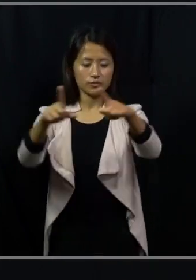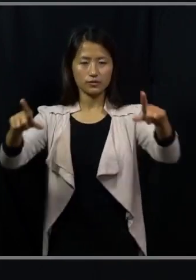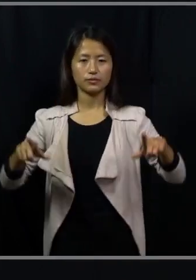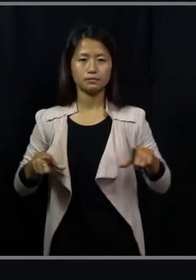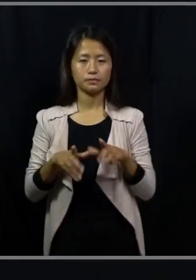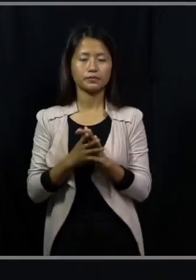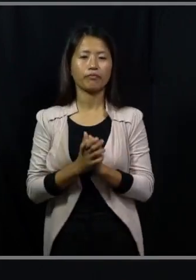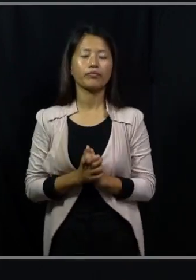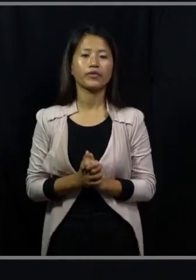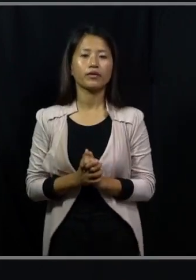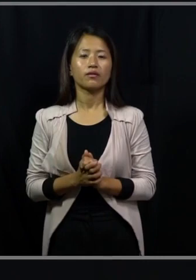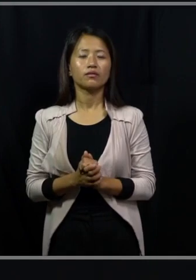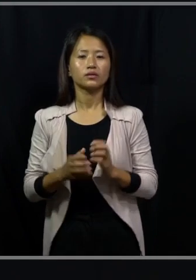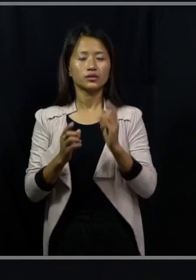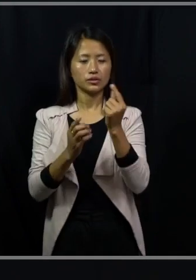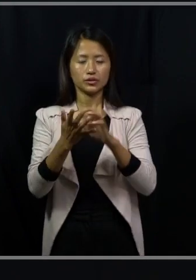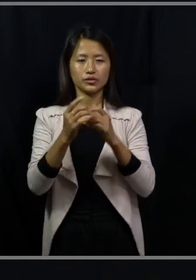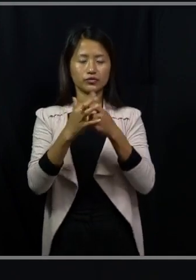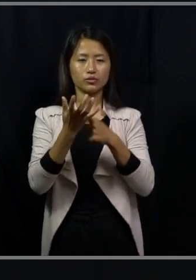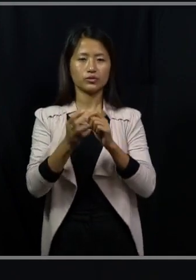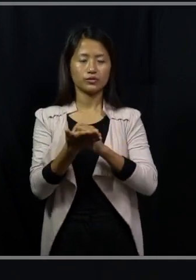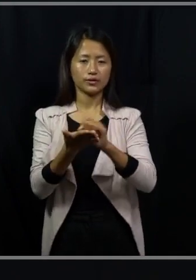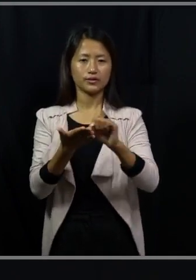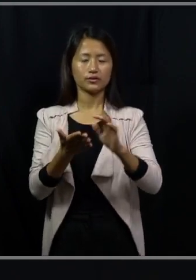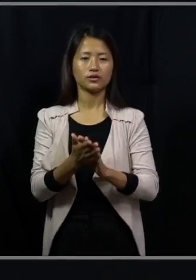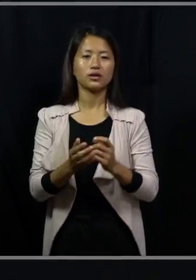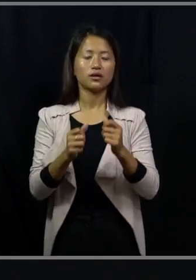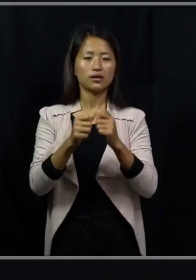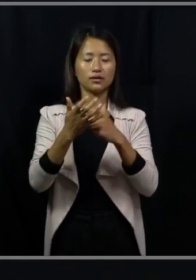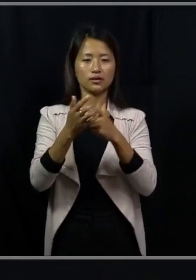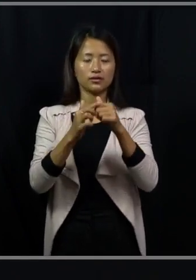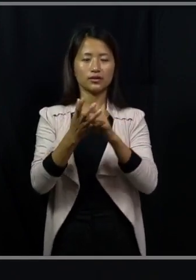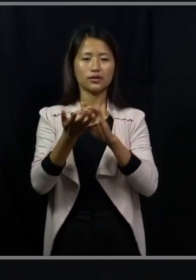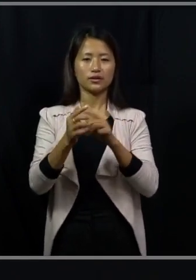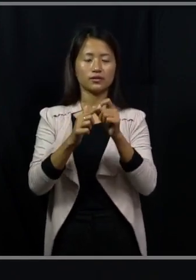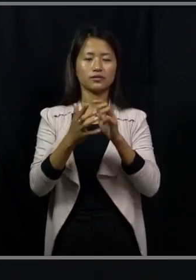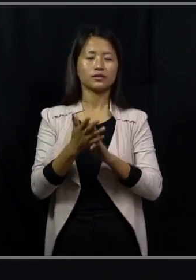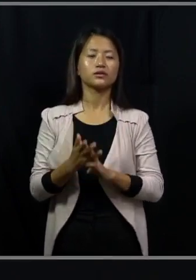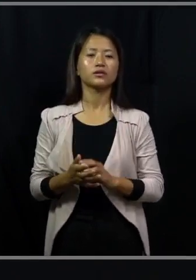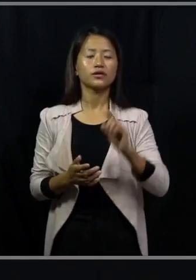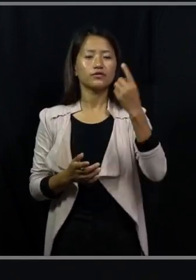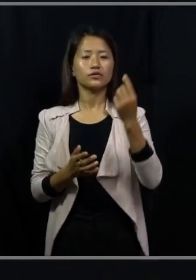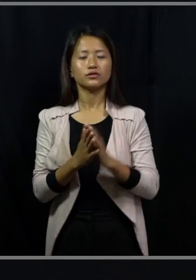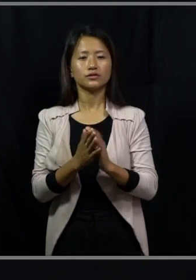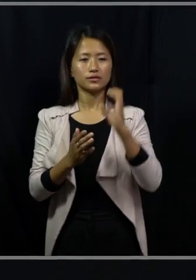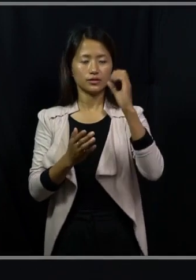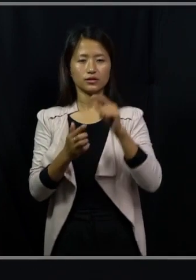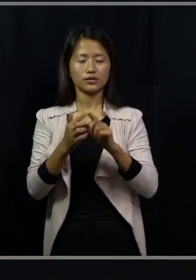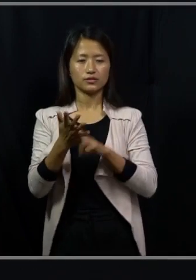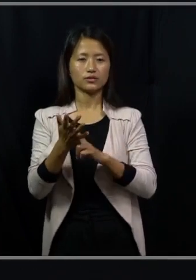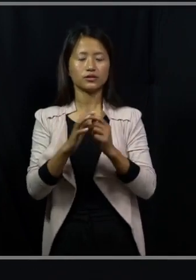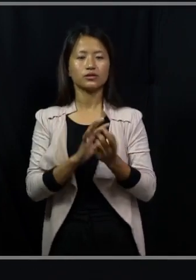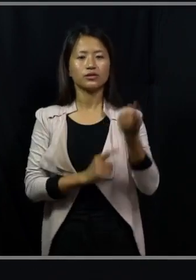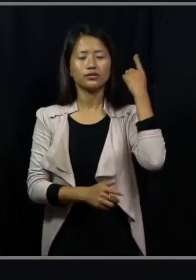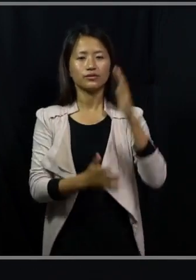land. So the cuneiform writing in Akkadian language continued until the 1st century BC, which